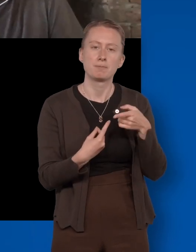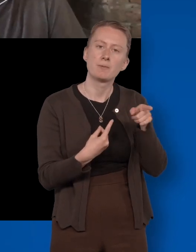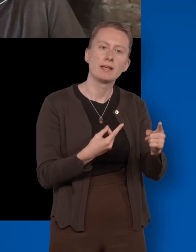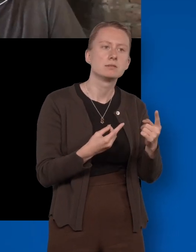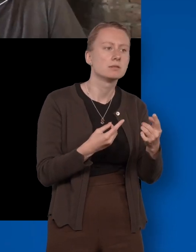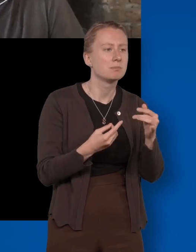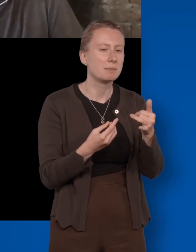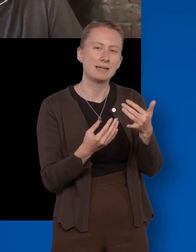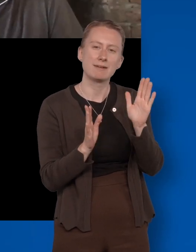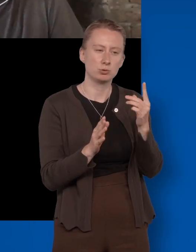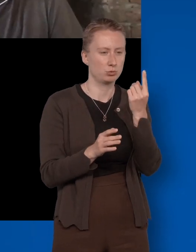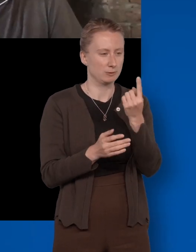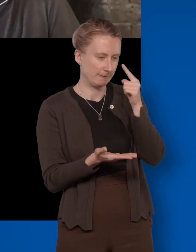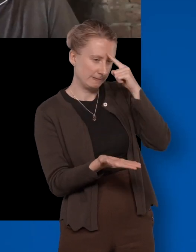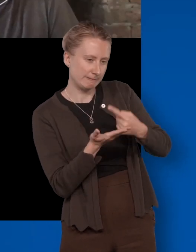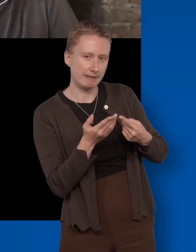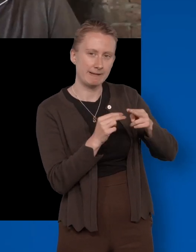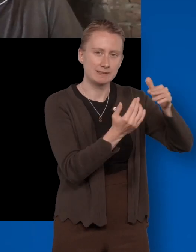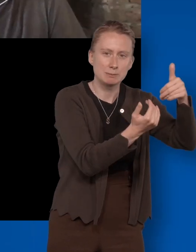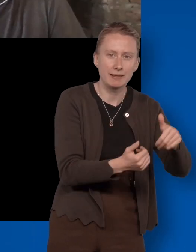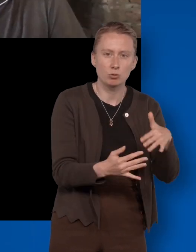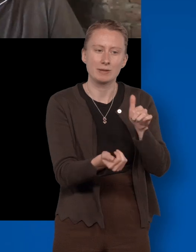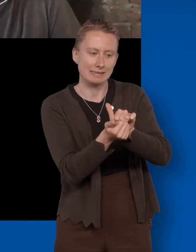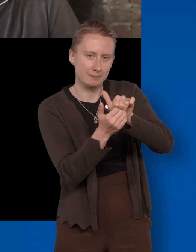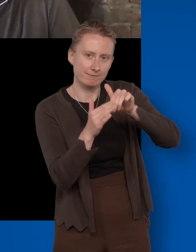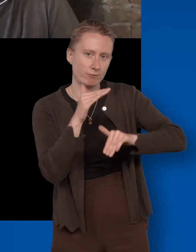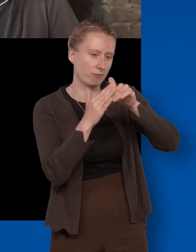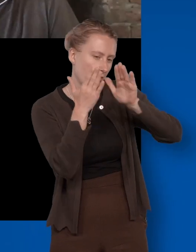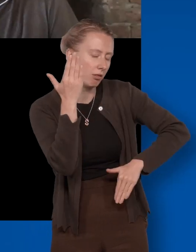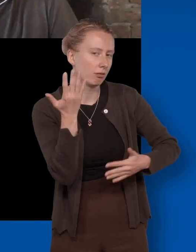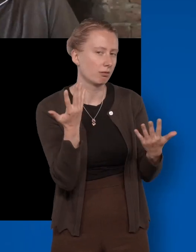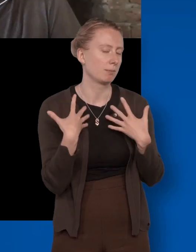we sort of, you want to use some judgment on whether you want to use or not. But